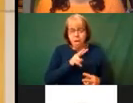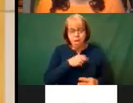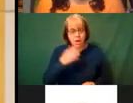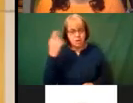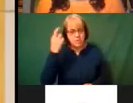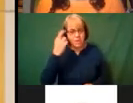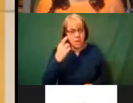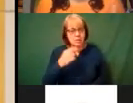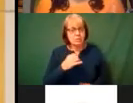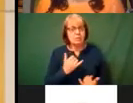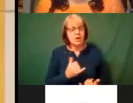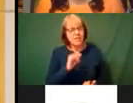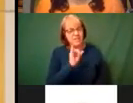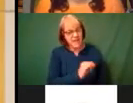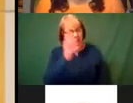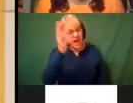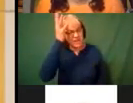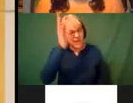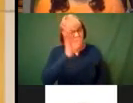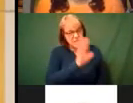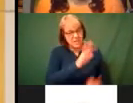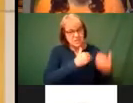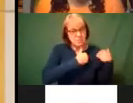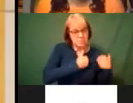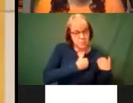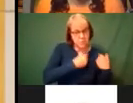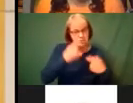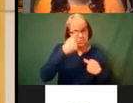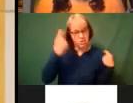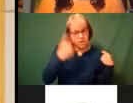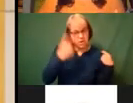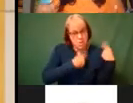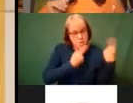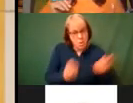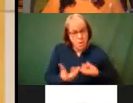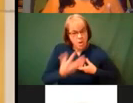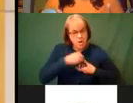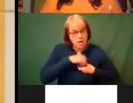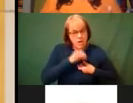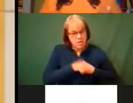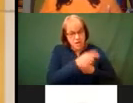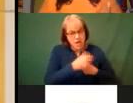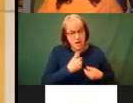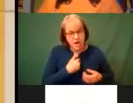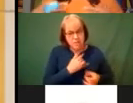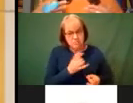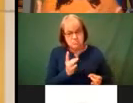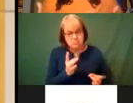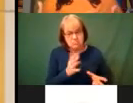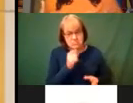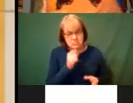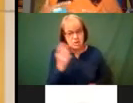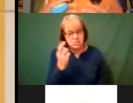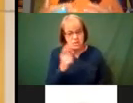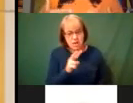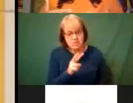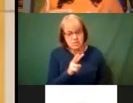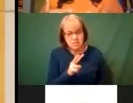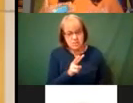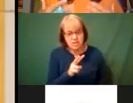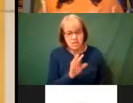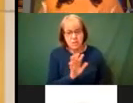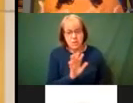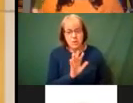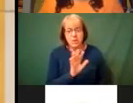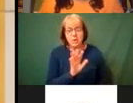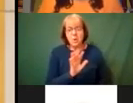see and understand what that man had been carrying around his entire life. It didn't justify a lot of the anger and the limitations that